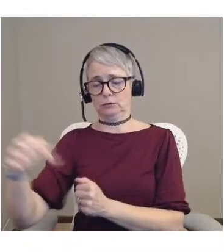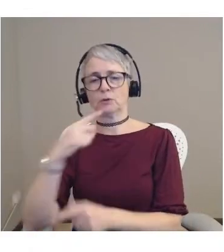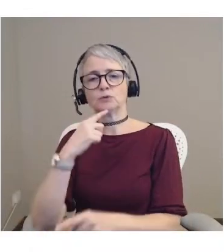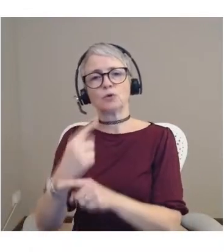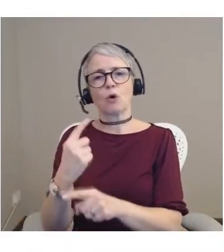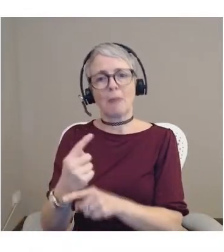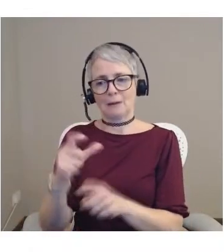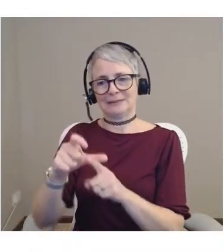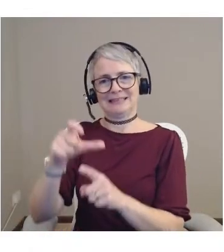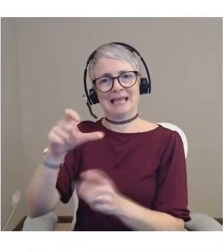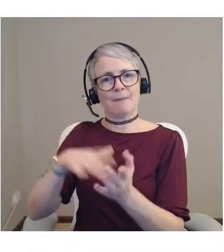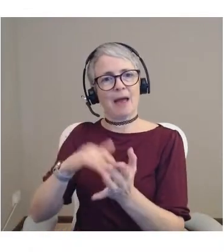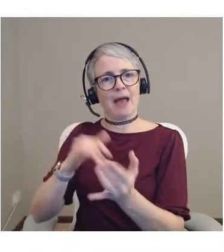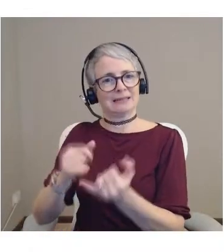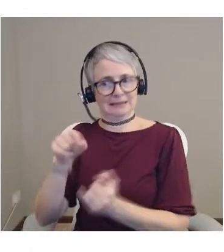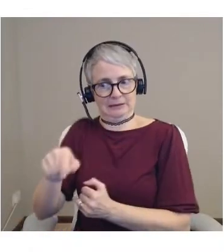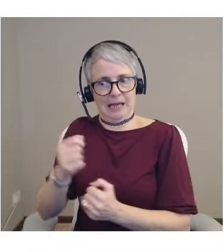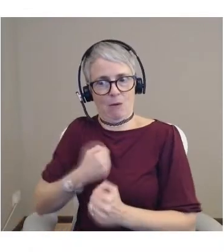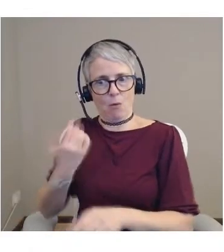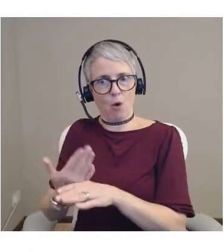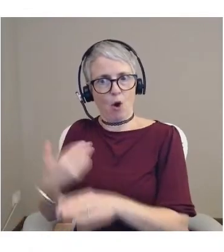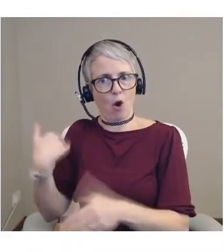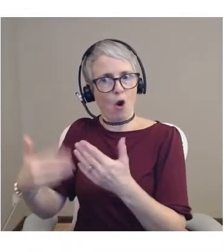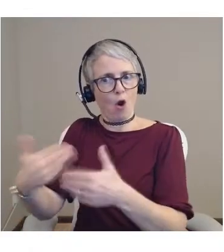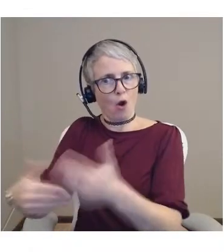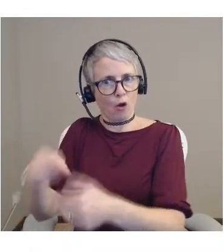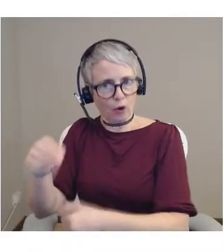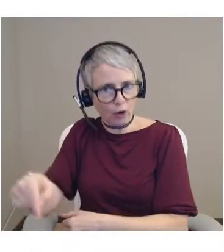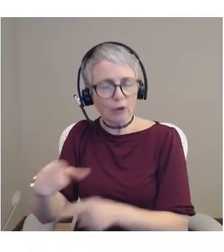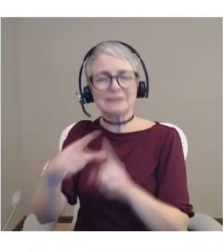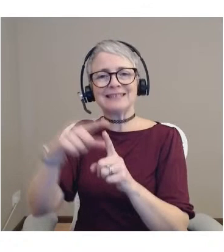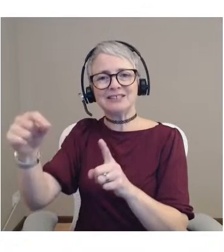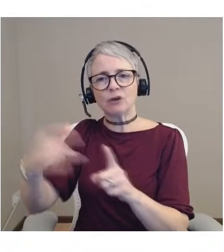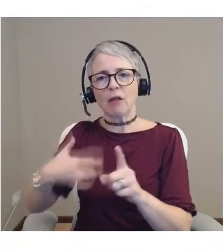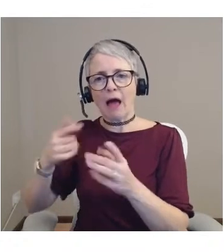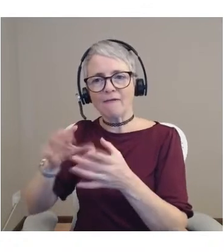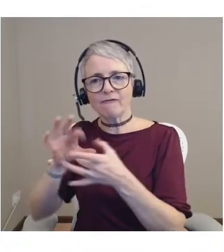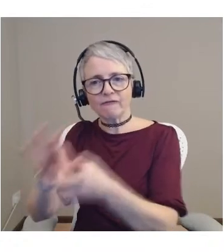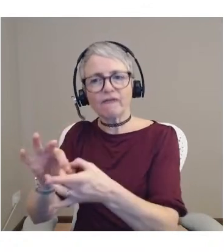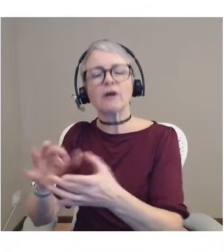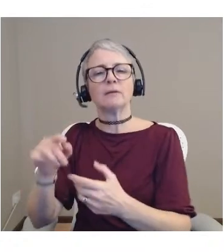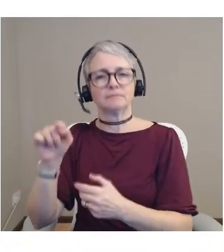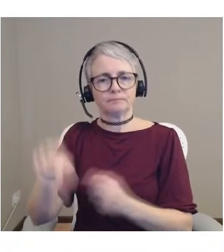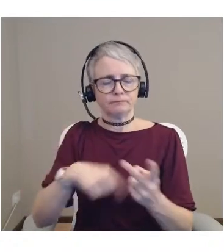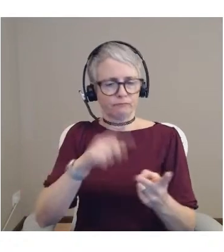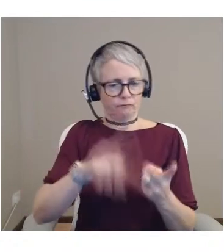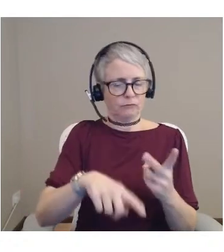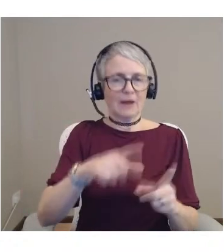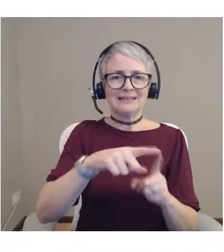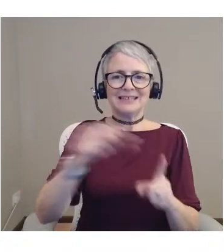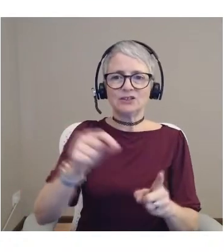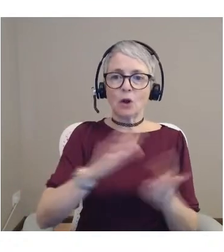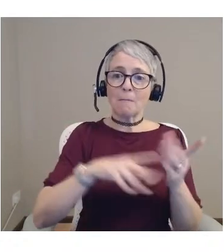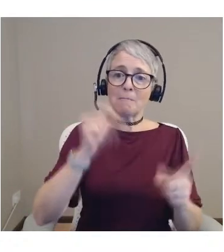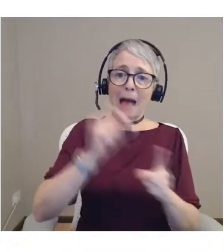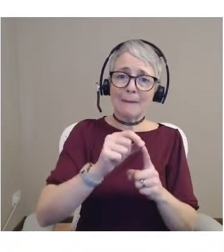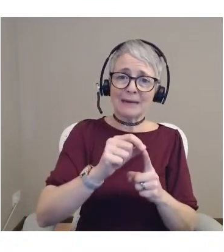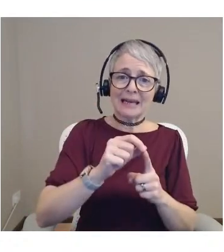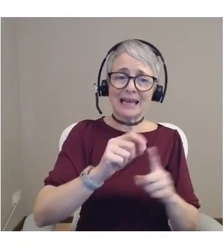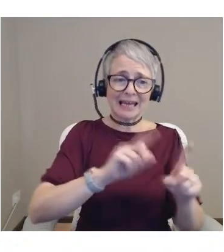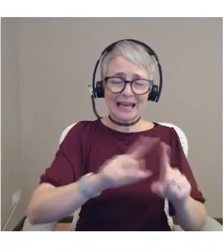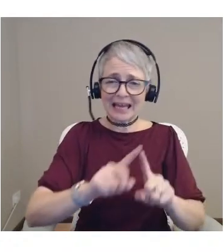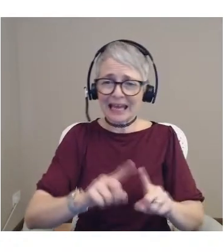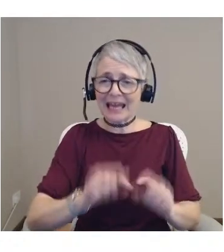the DCMS and the Digital Lifelines program, and there's another one about accessible mapping, which a special interest group